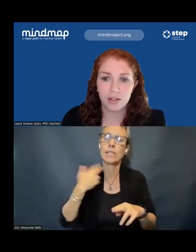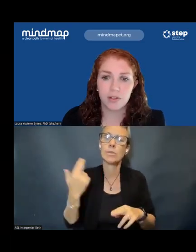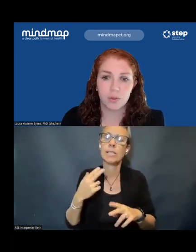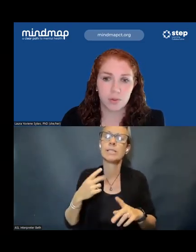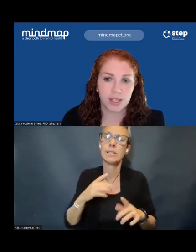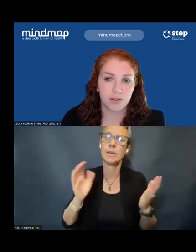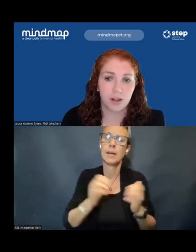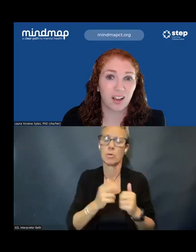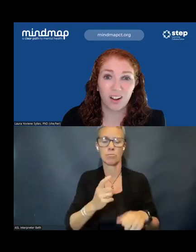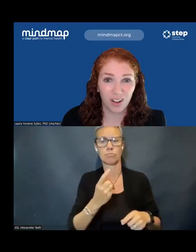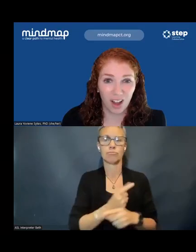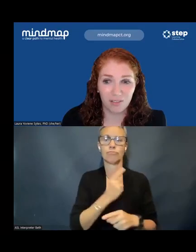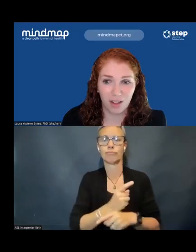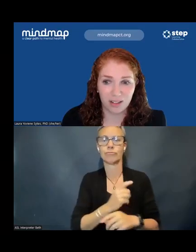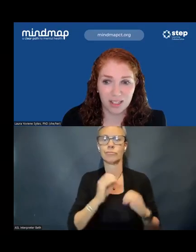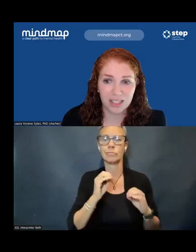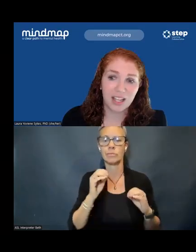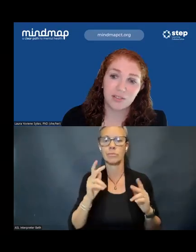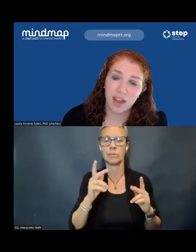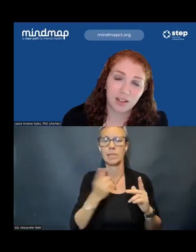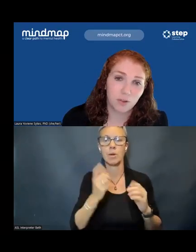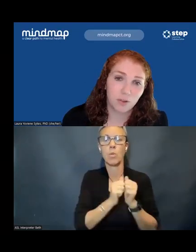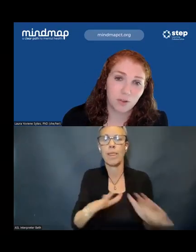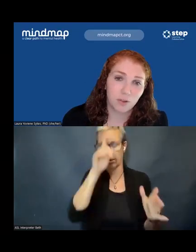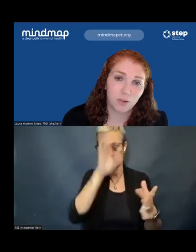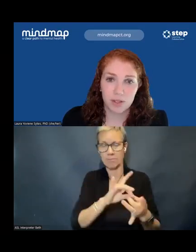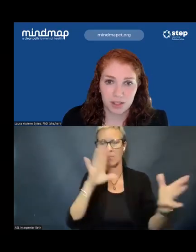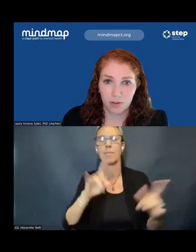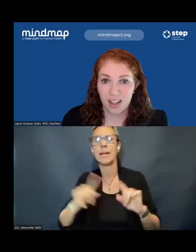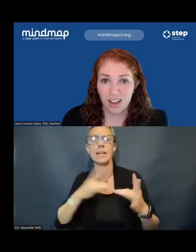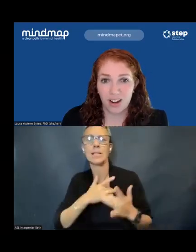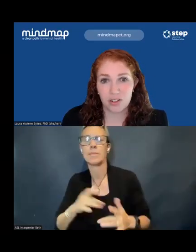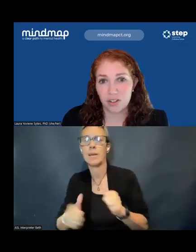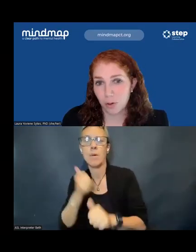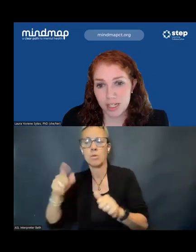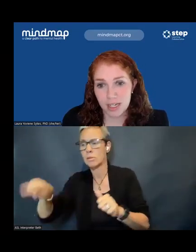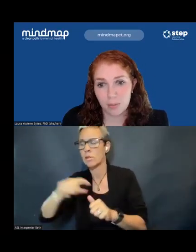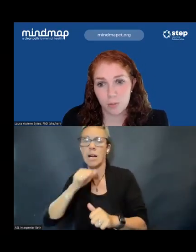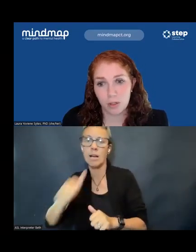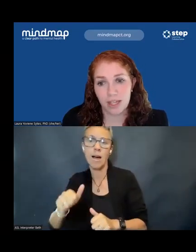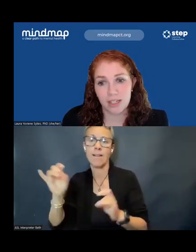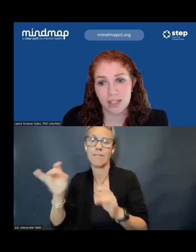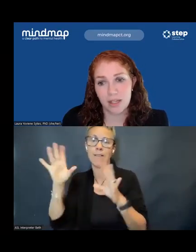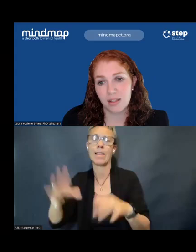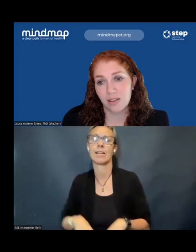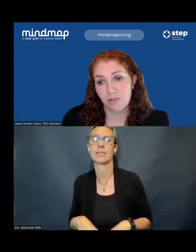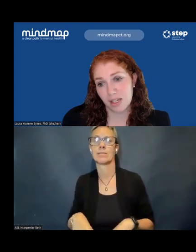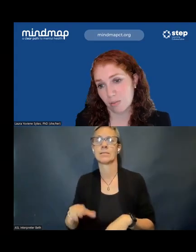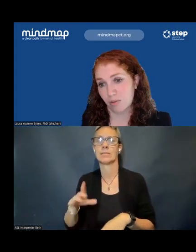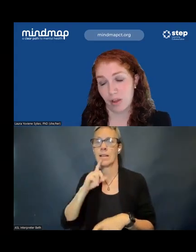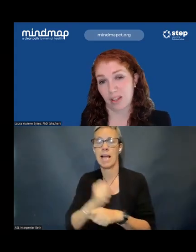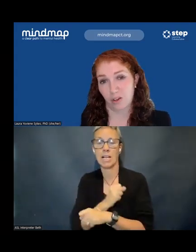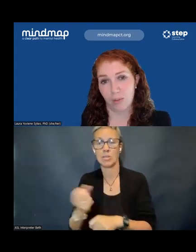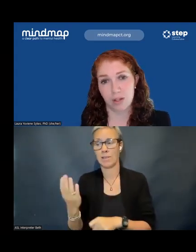of individuals with schizophrenia are not violent. In fact, folks with schizophrenia are actually 14 times more likely to be the